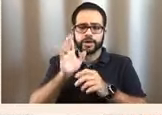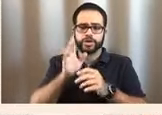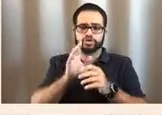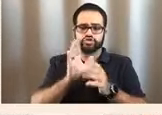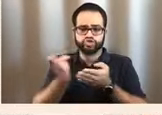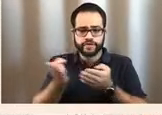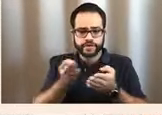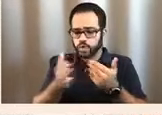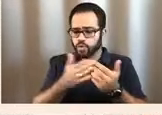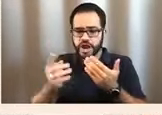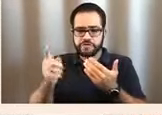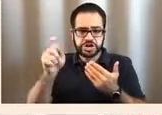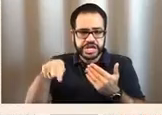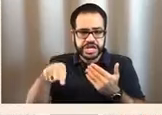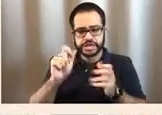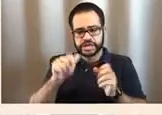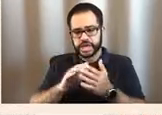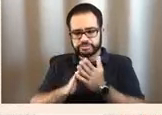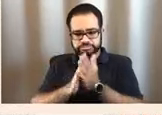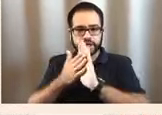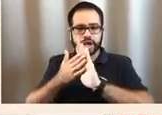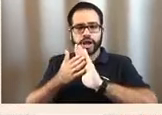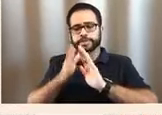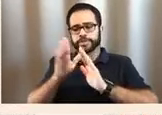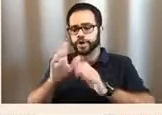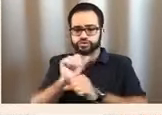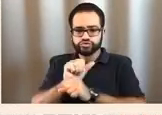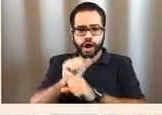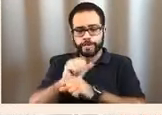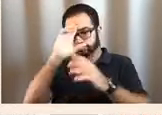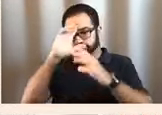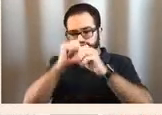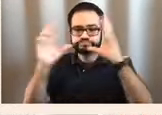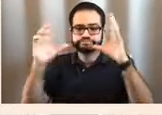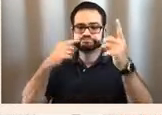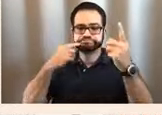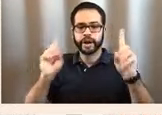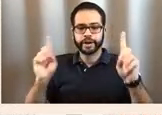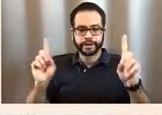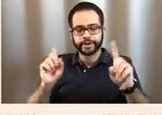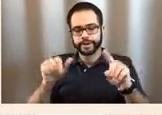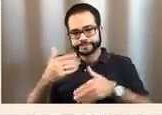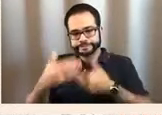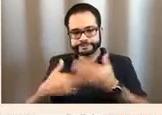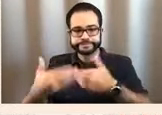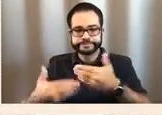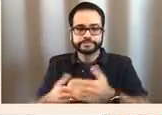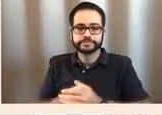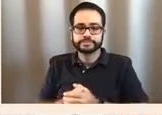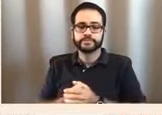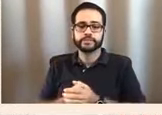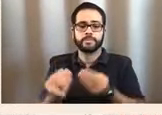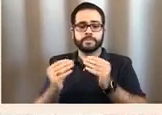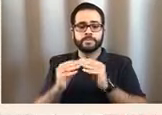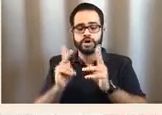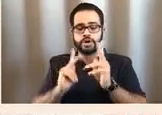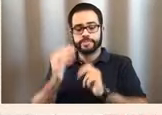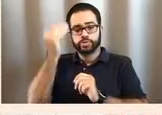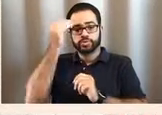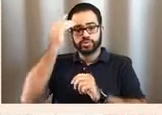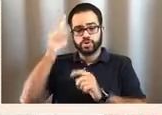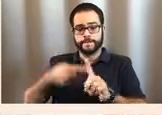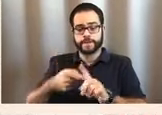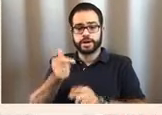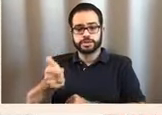career path and designing that movement forward. And the more people know about themselves,